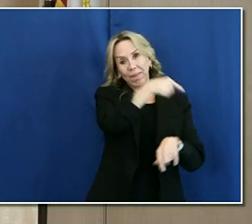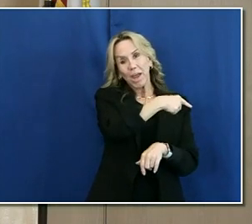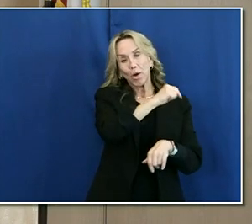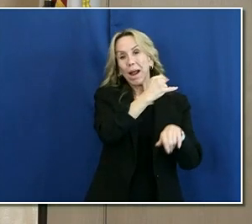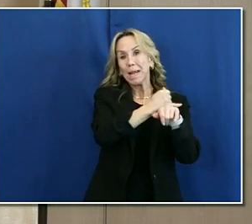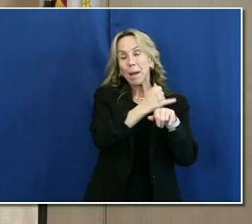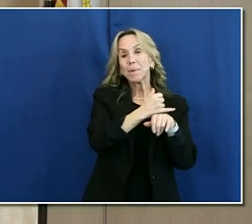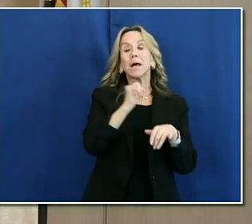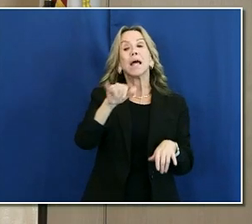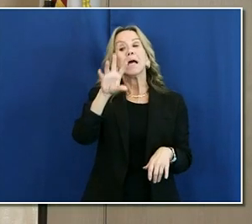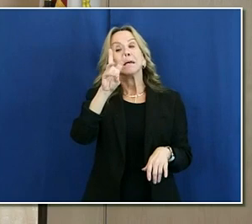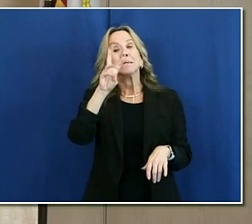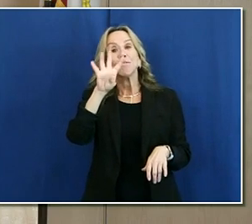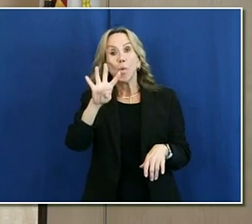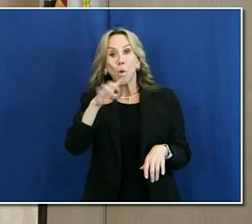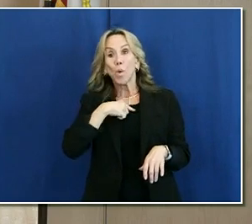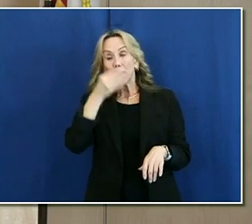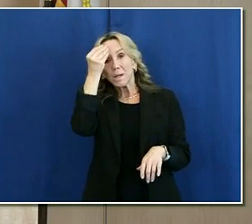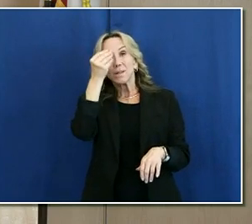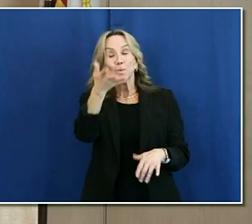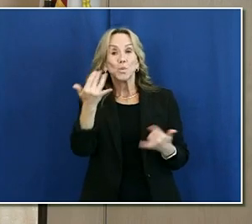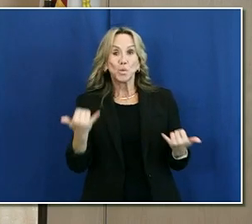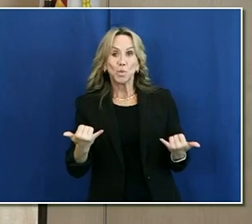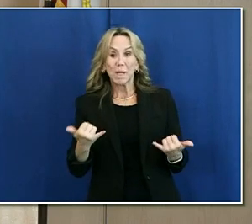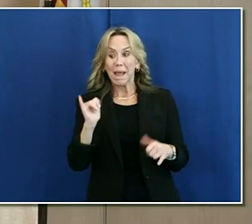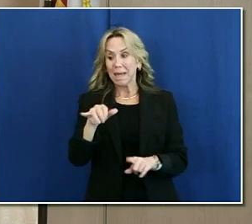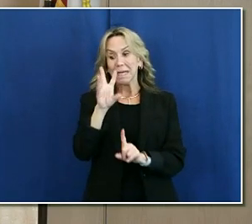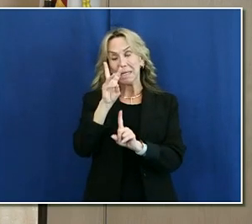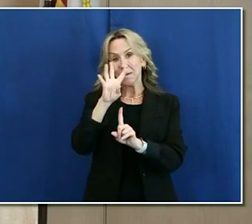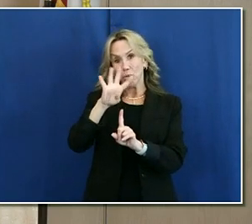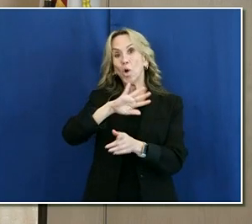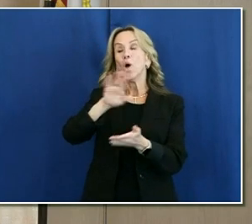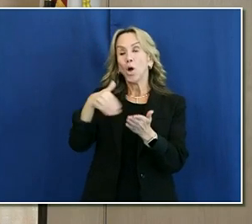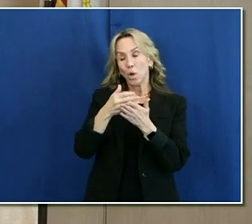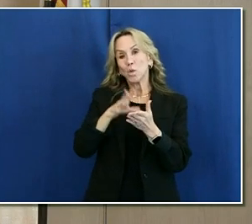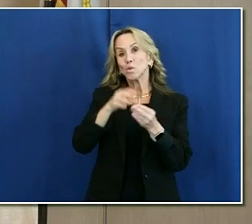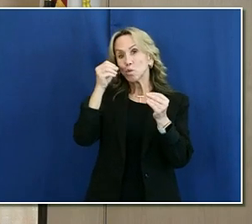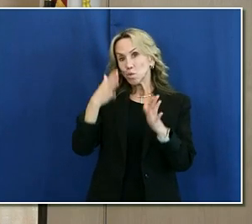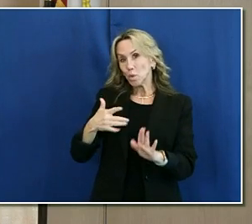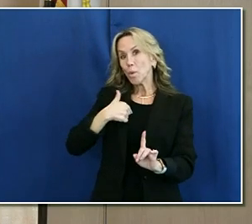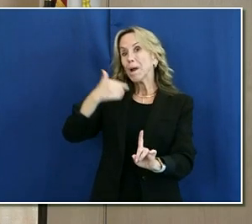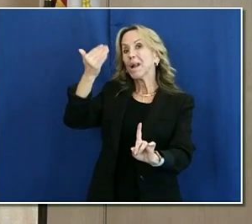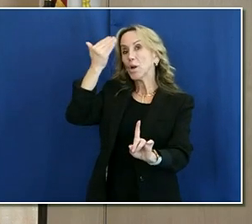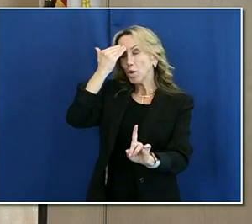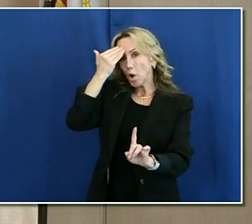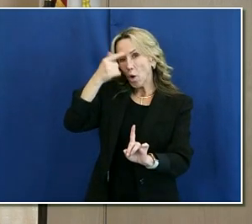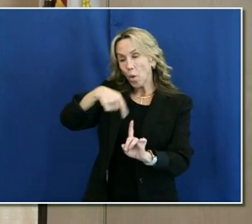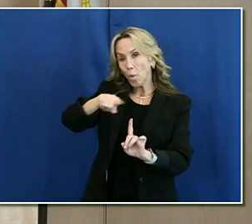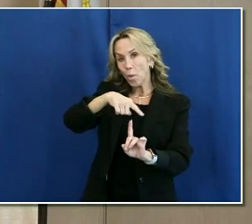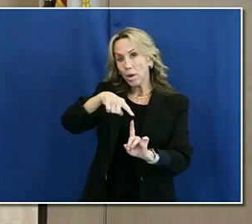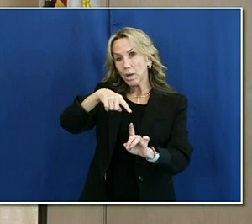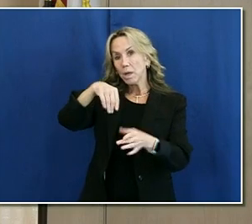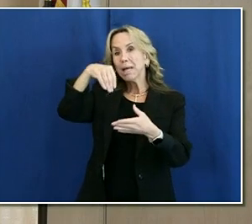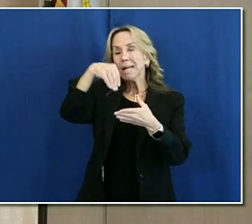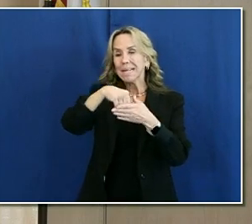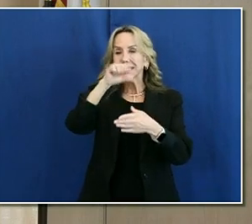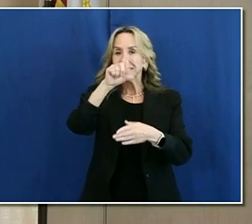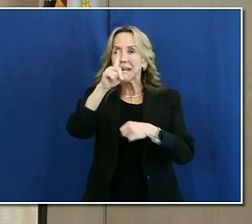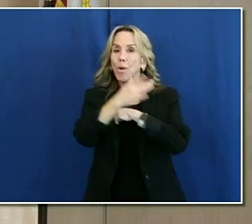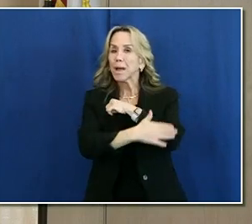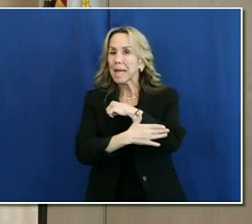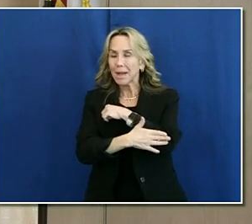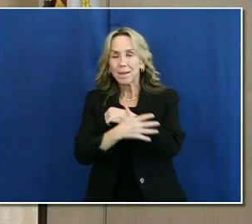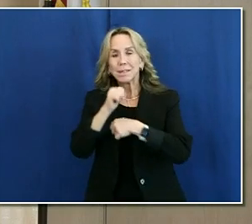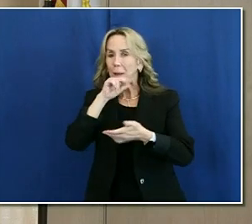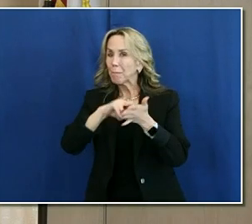that is shared today are all students that we have become aware of that are within the San Diego County.